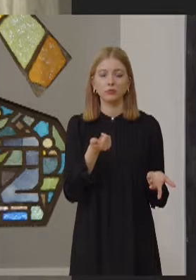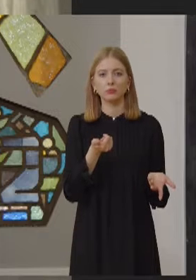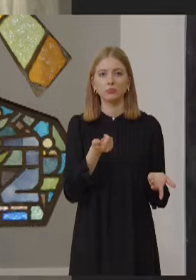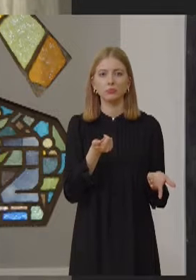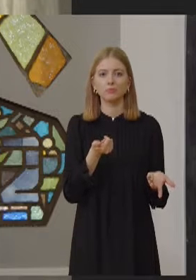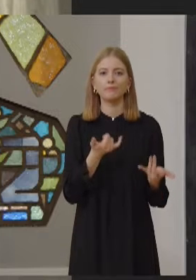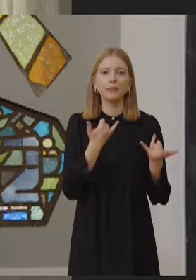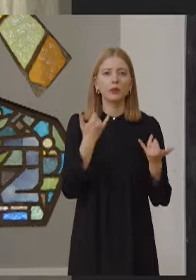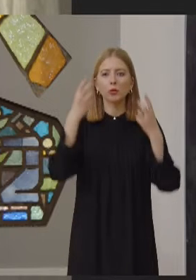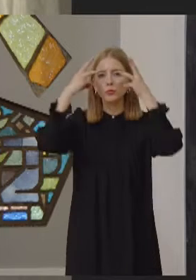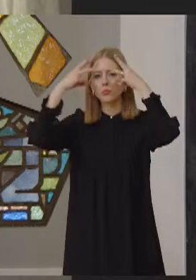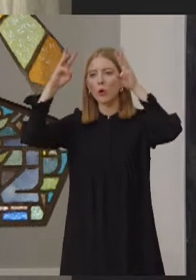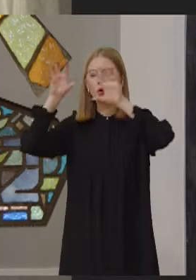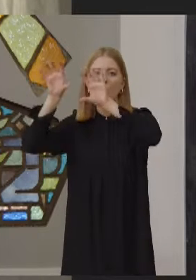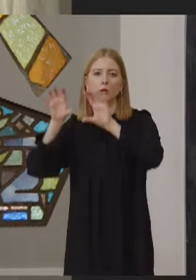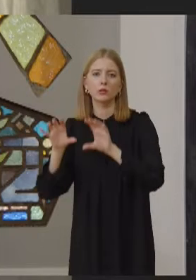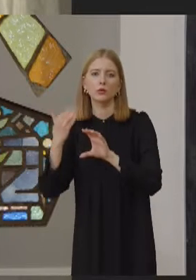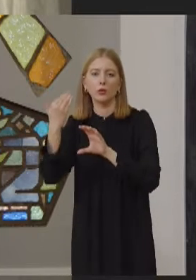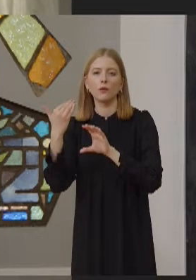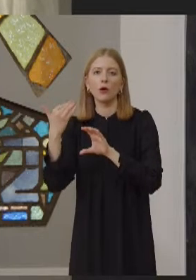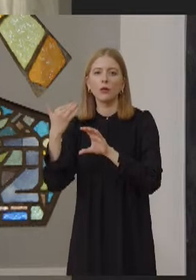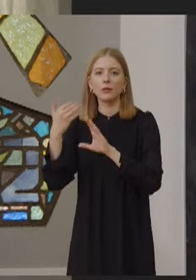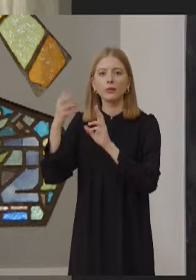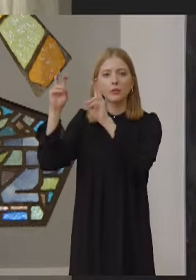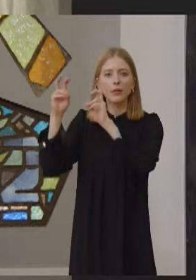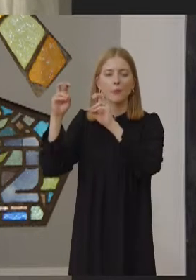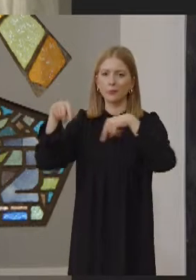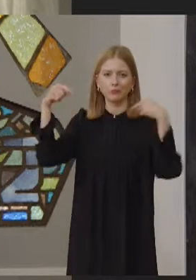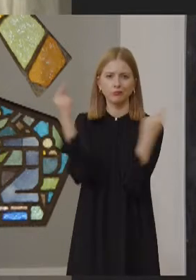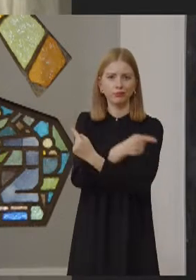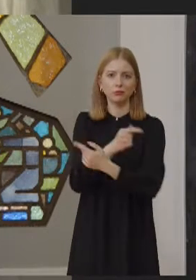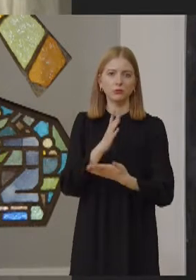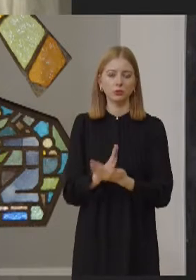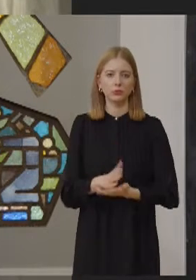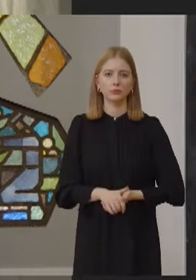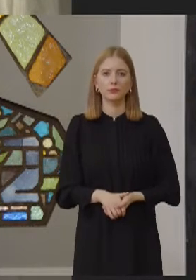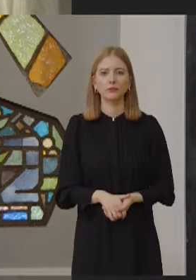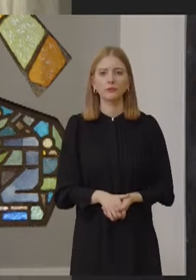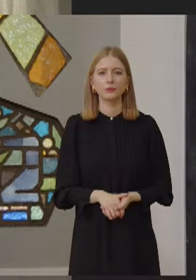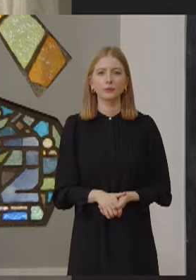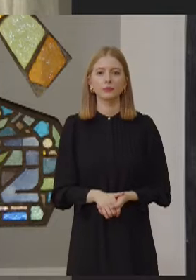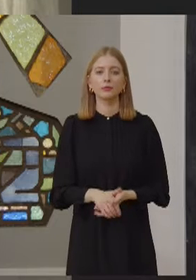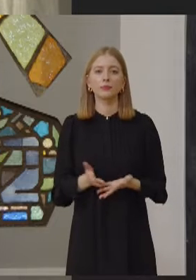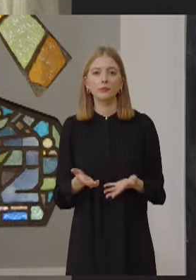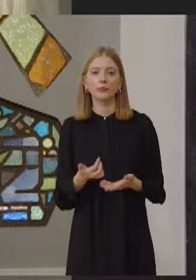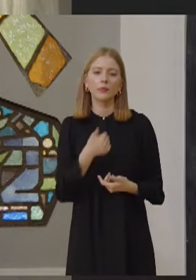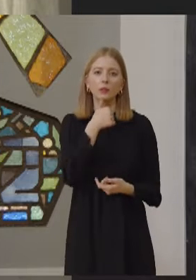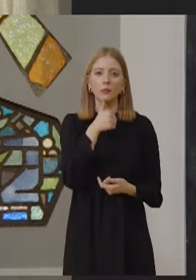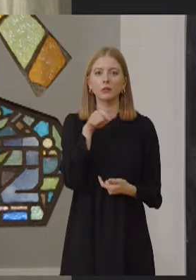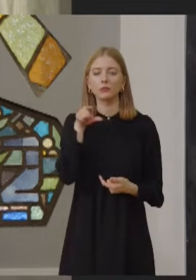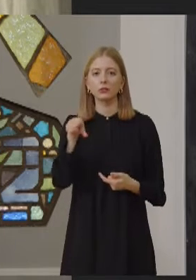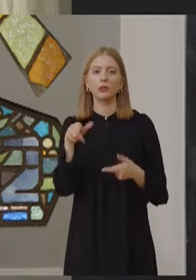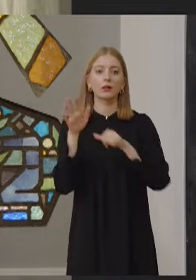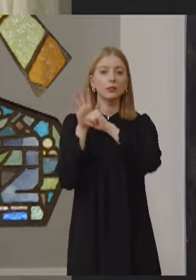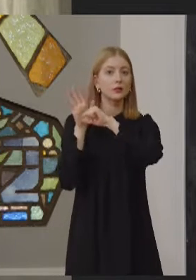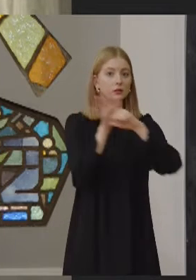the arguments that are not in line with the constitutional foundations. First and